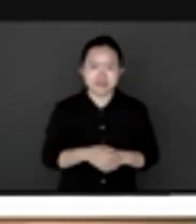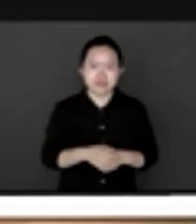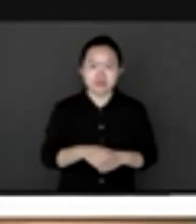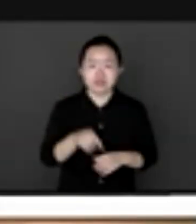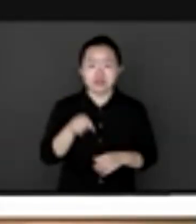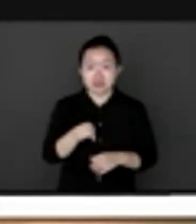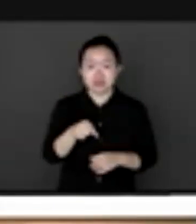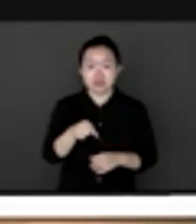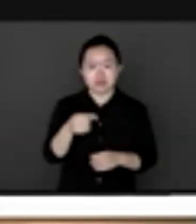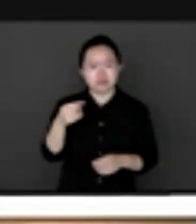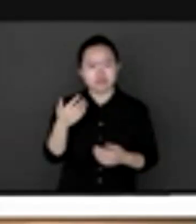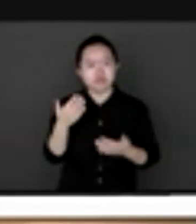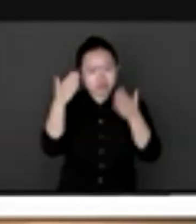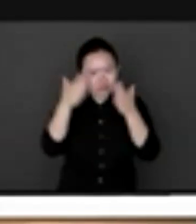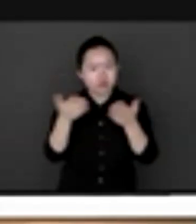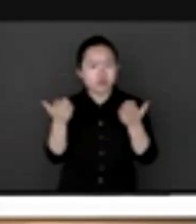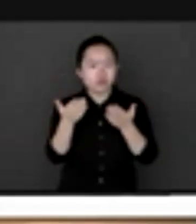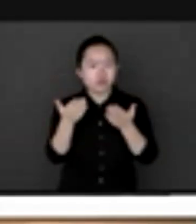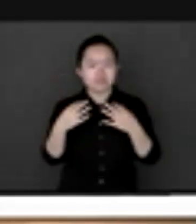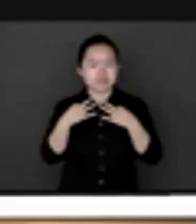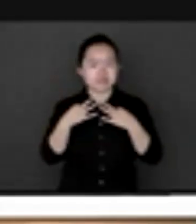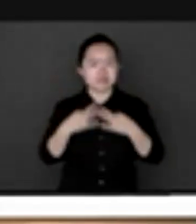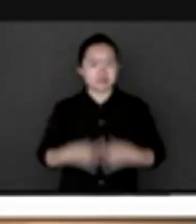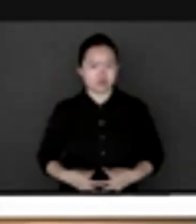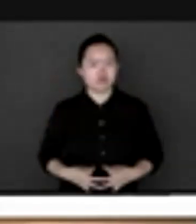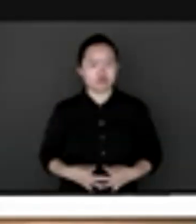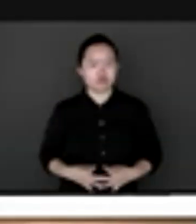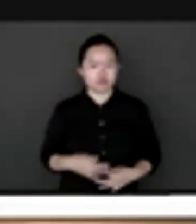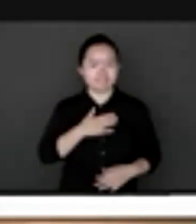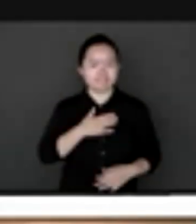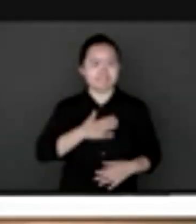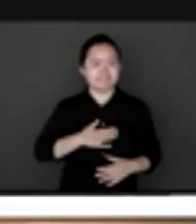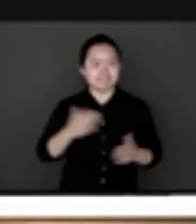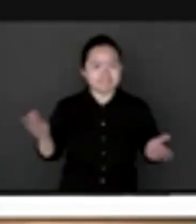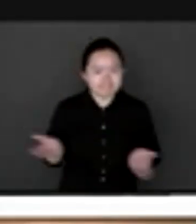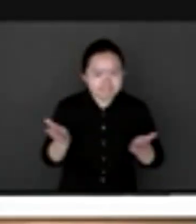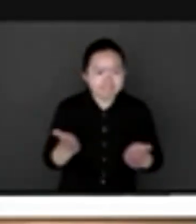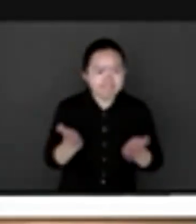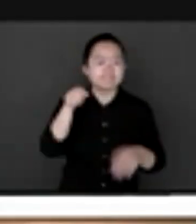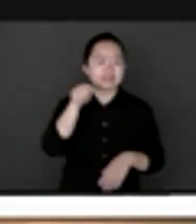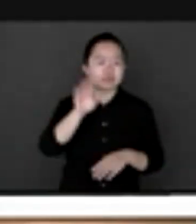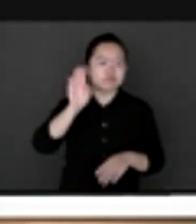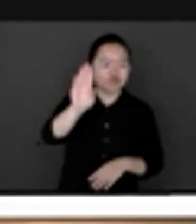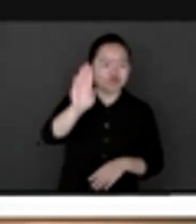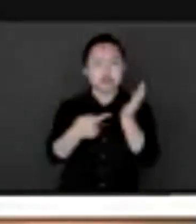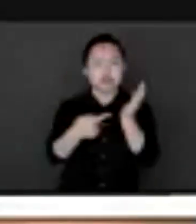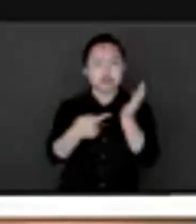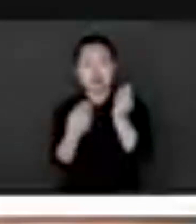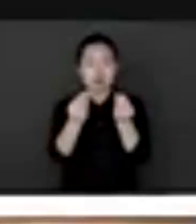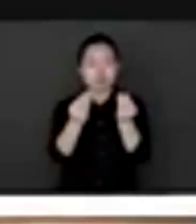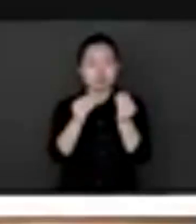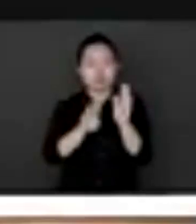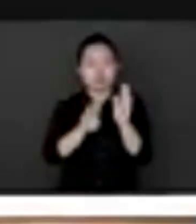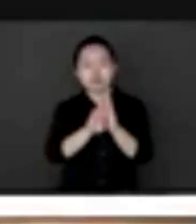were engaging in a couple of projects together with other universities, one of which being the foundation of a so-called